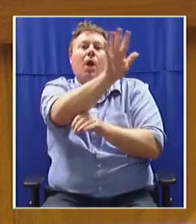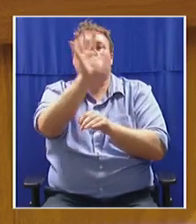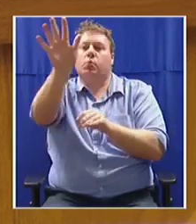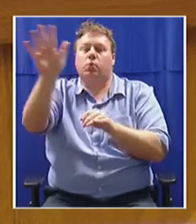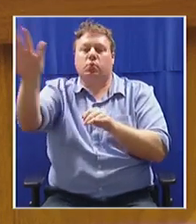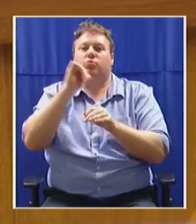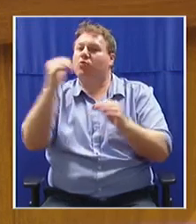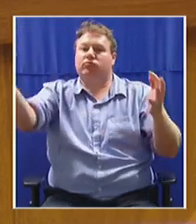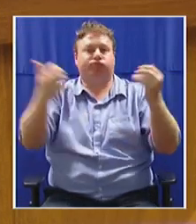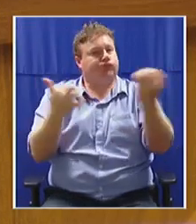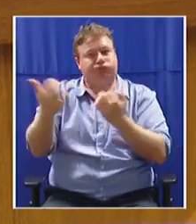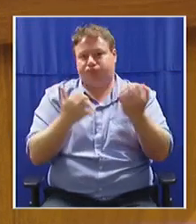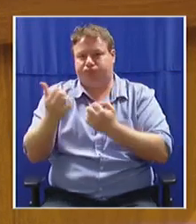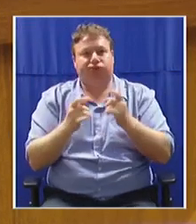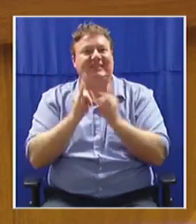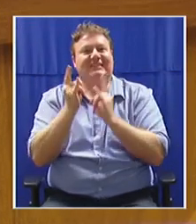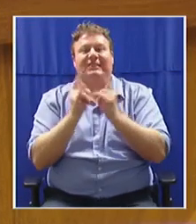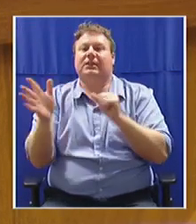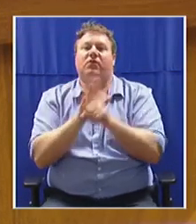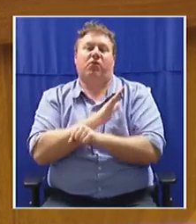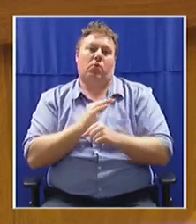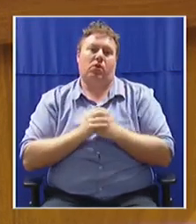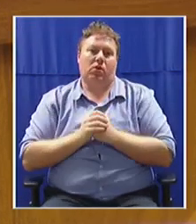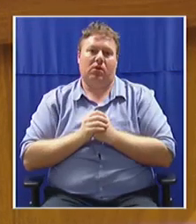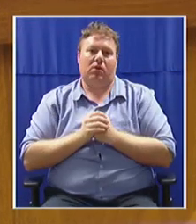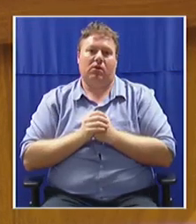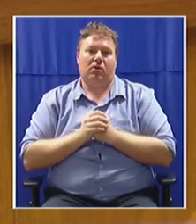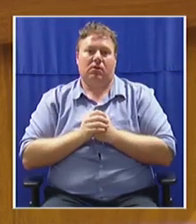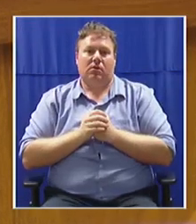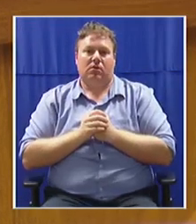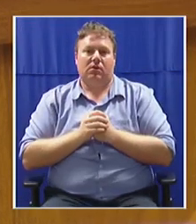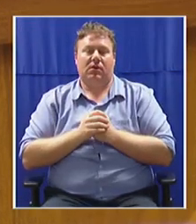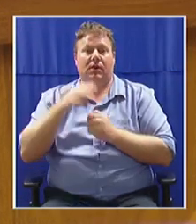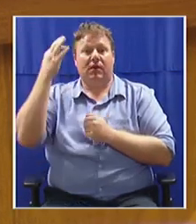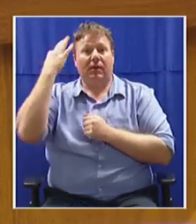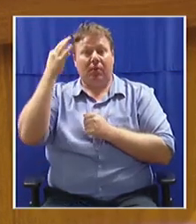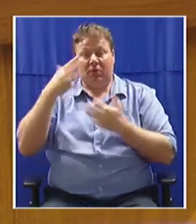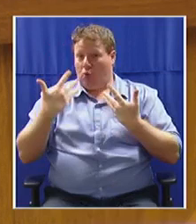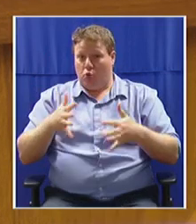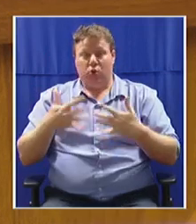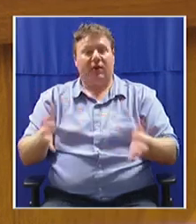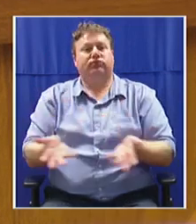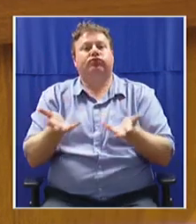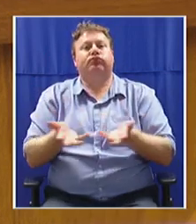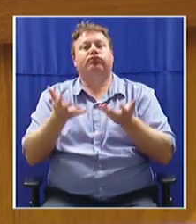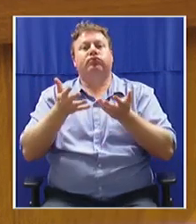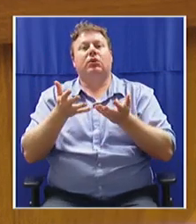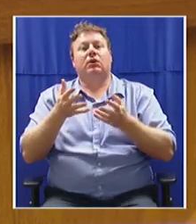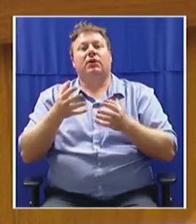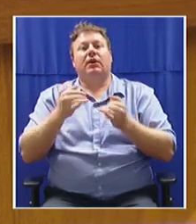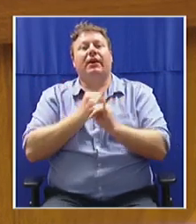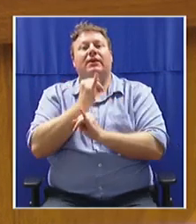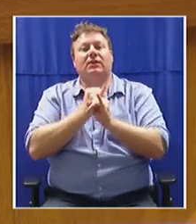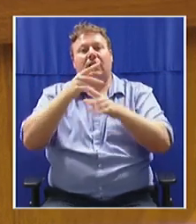date, government has already revitalized 10 industrial parks in its first